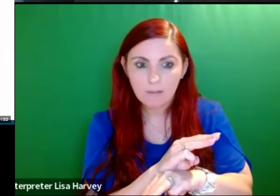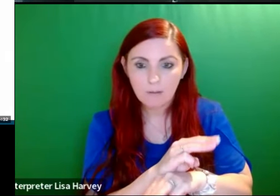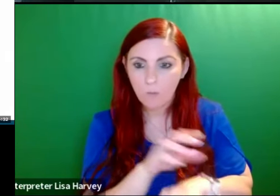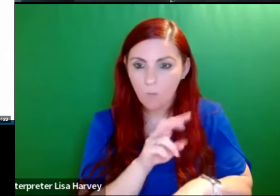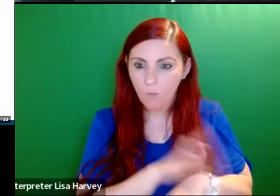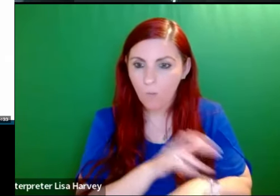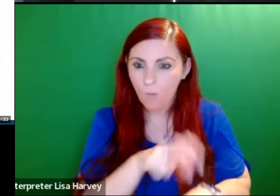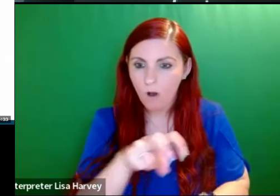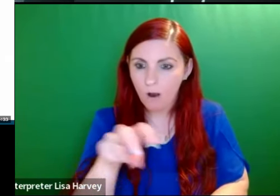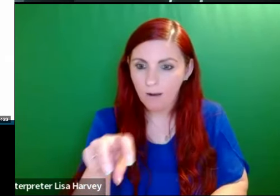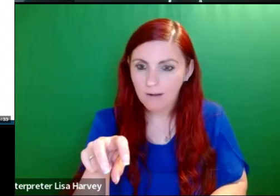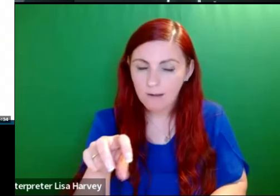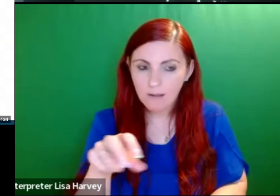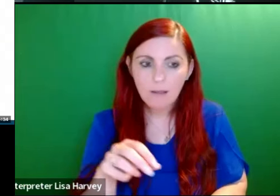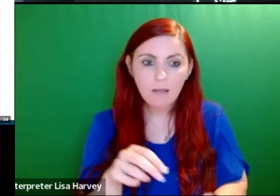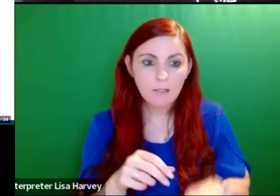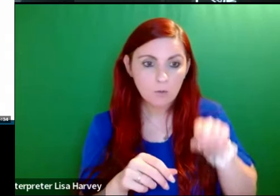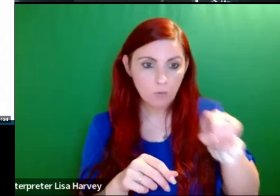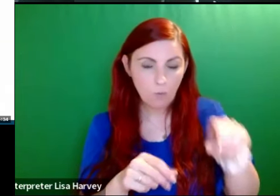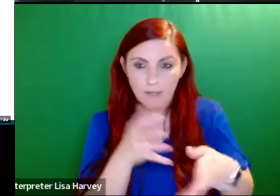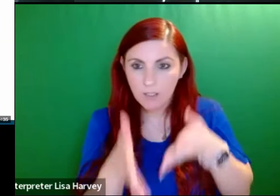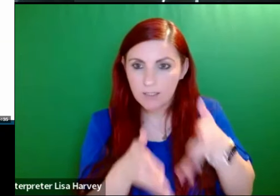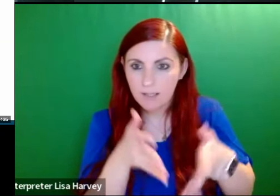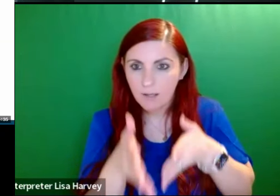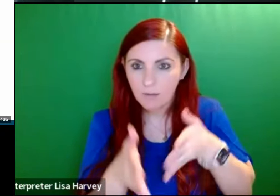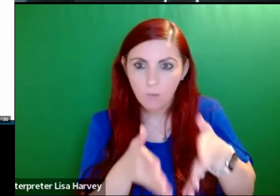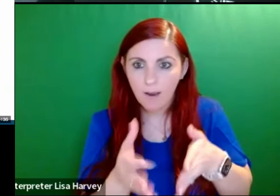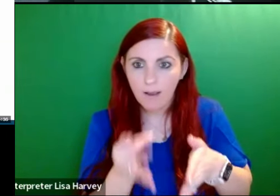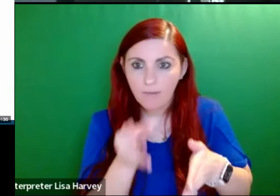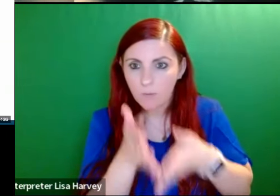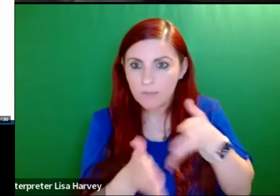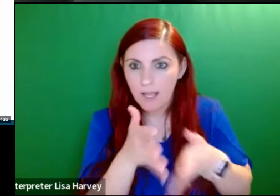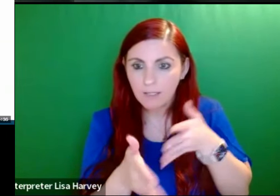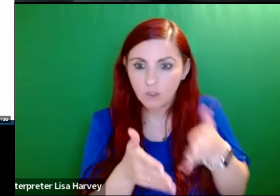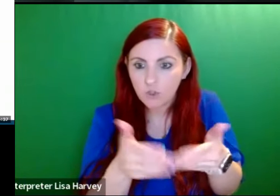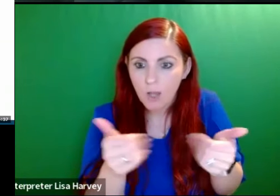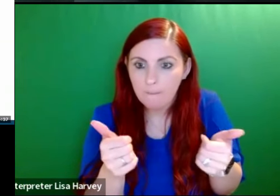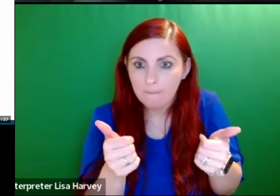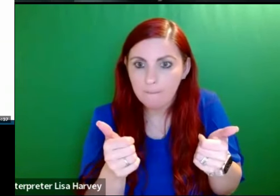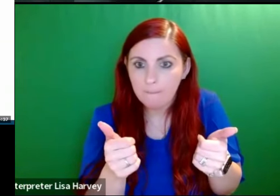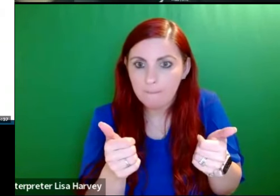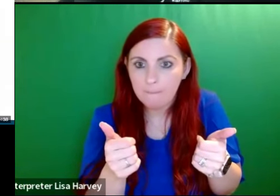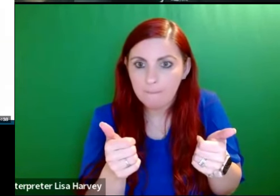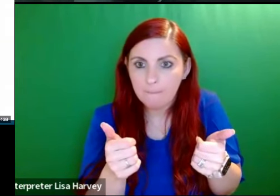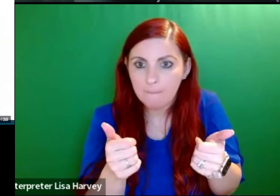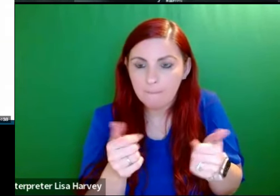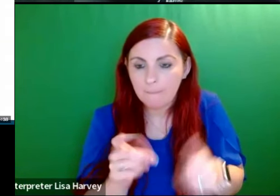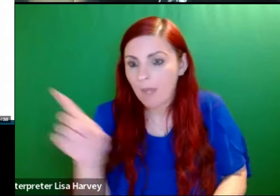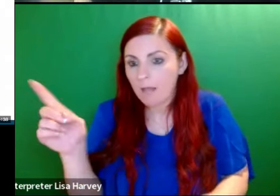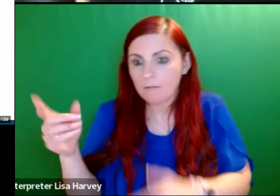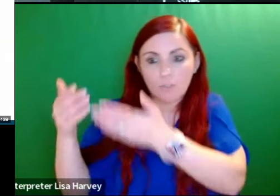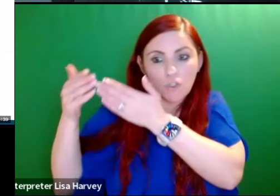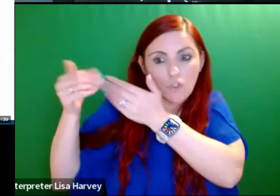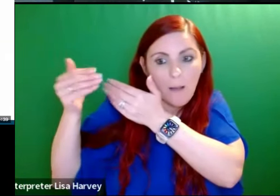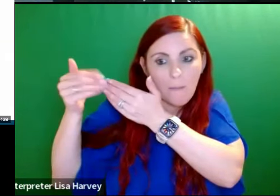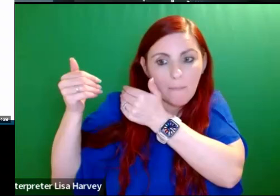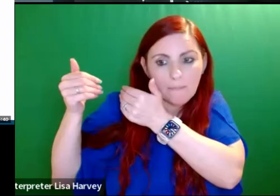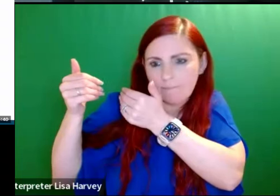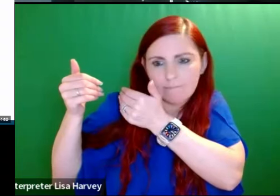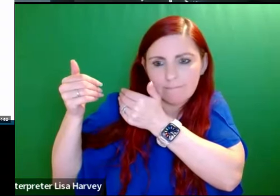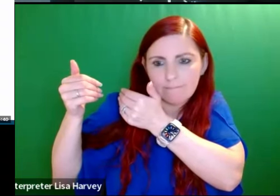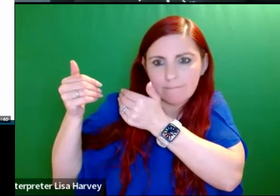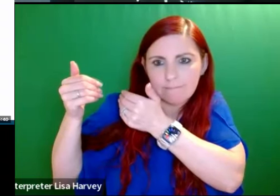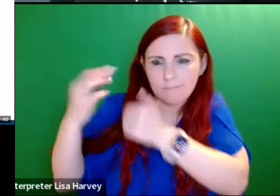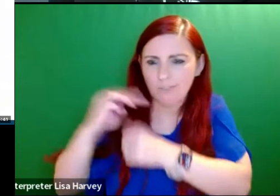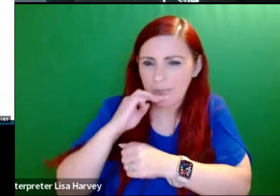walk, and so on. So these are signs where, for example, if you sign shop up over to the right side of the head, it's no longer the sign